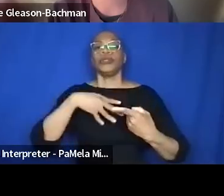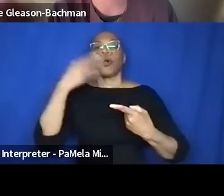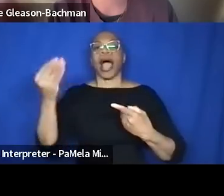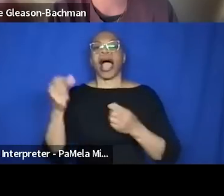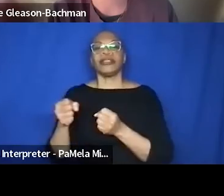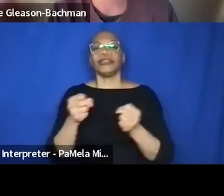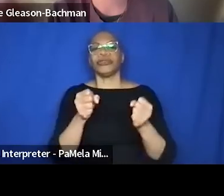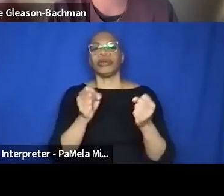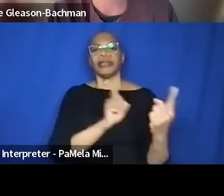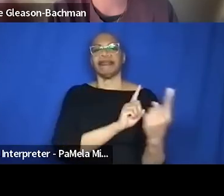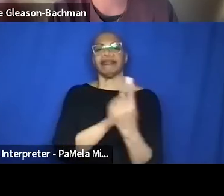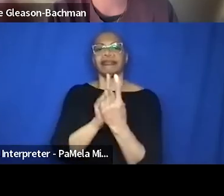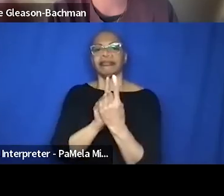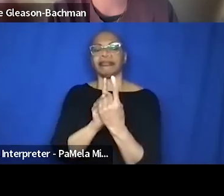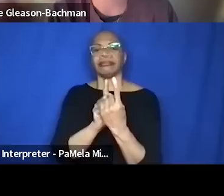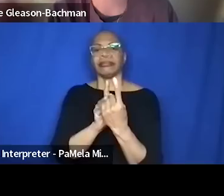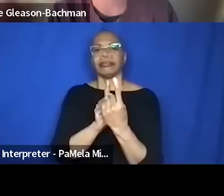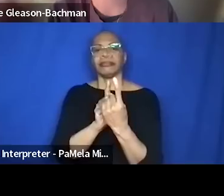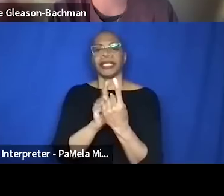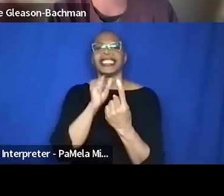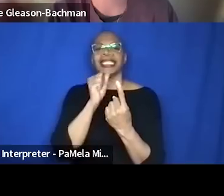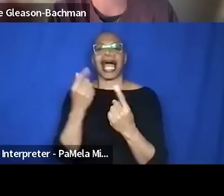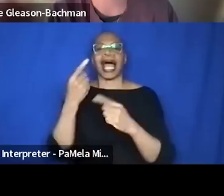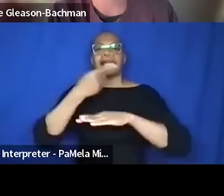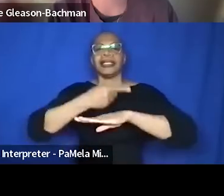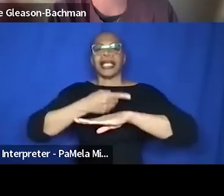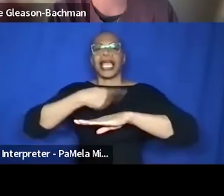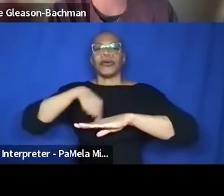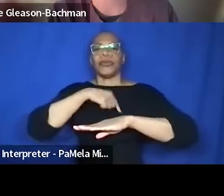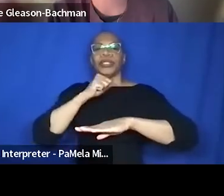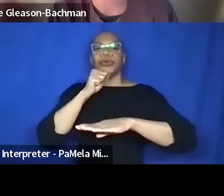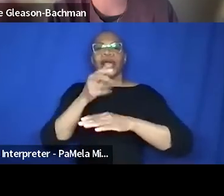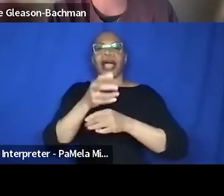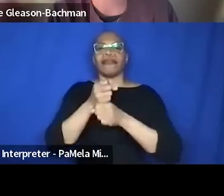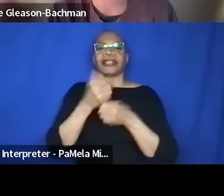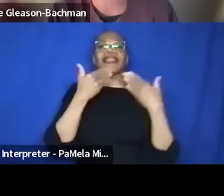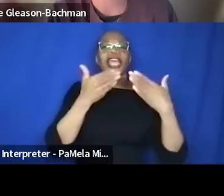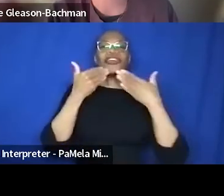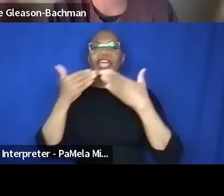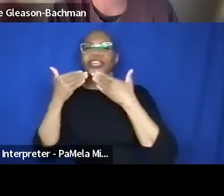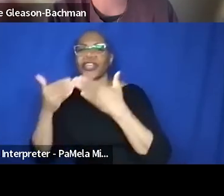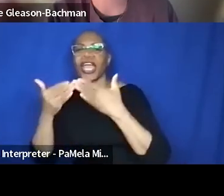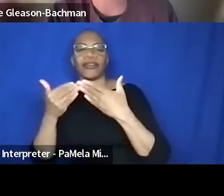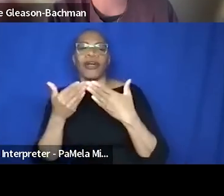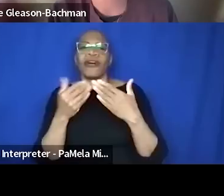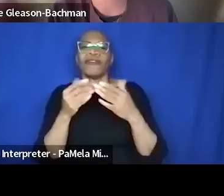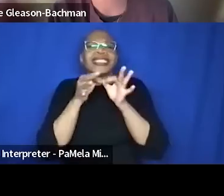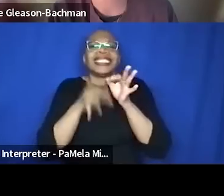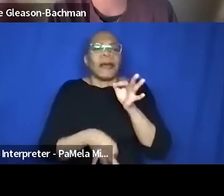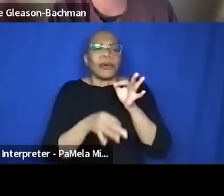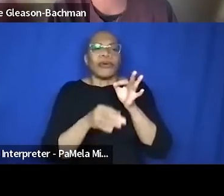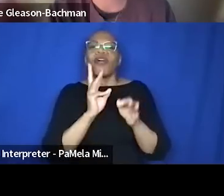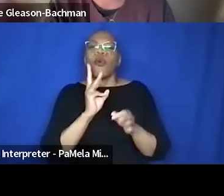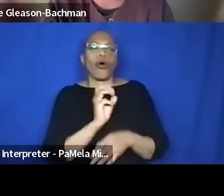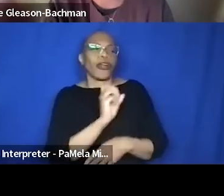warmest, and I mean, there's not a day that we don't get thanked for what we do. just for giving them water or just for showing up.